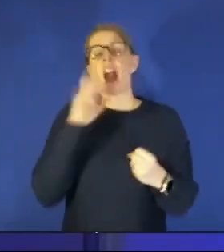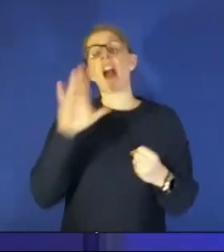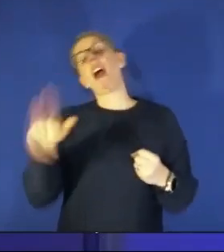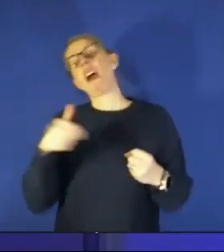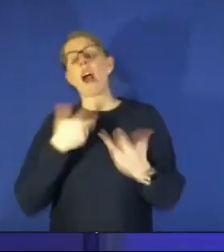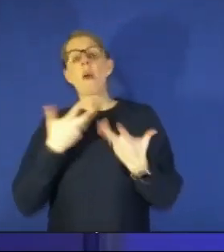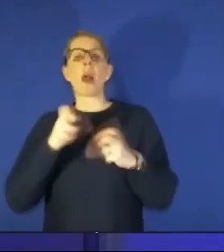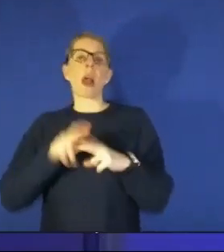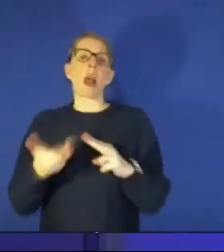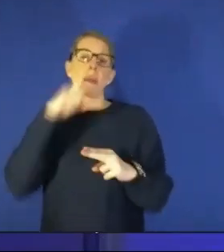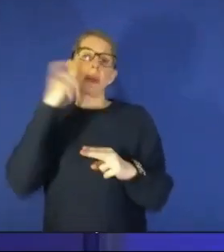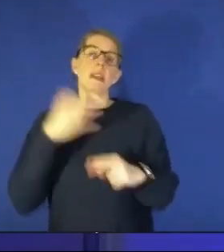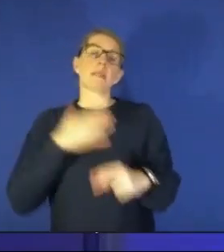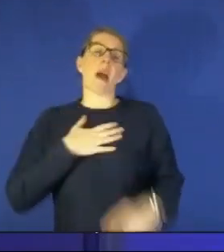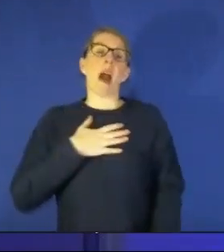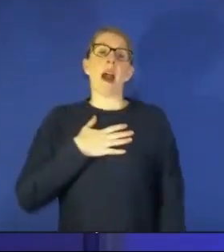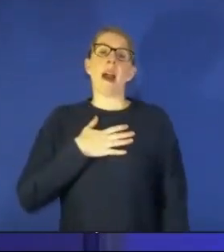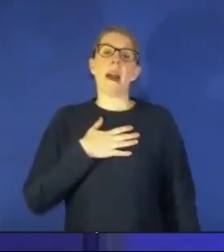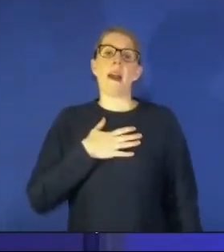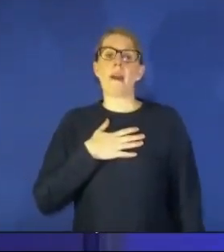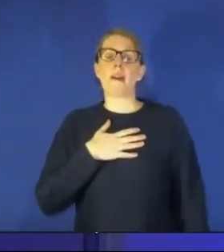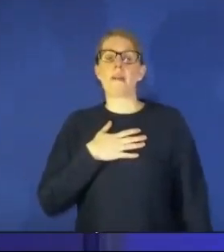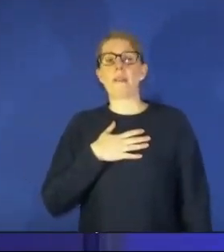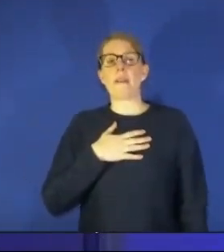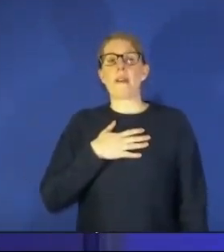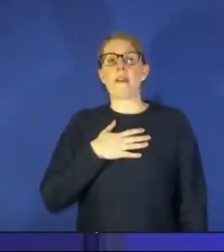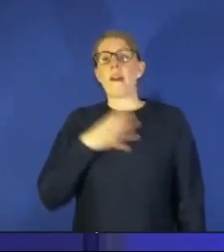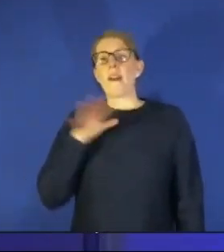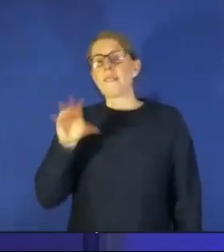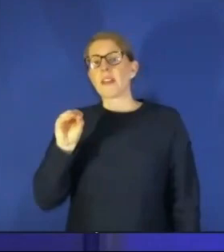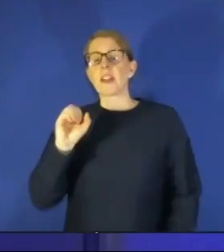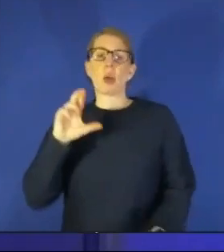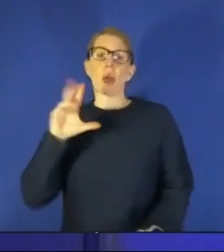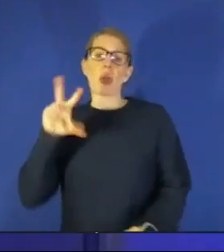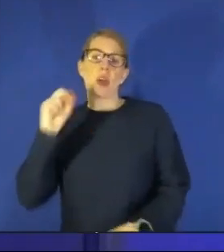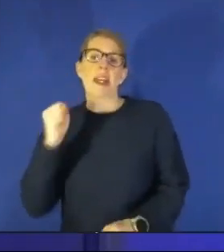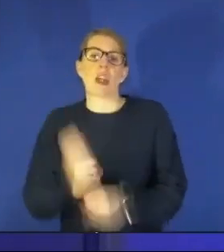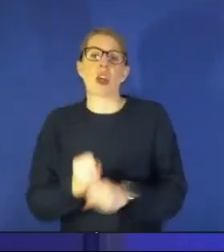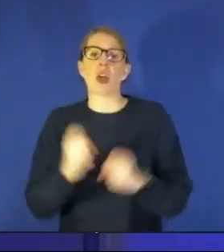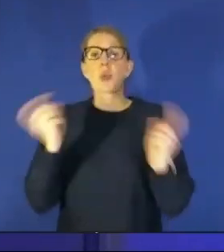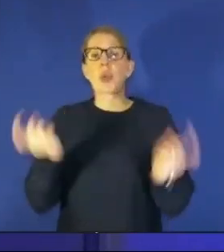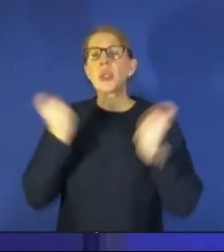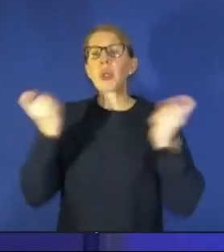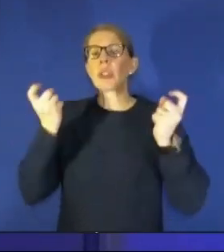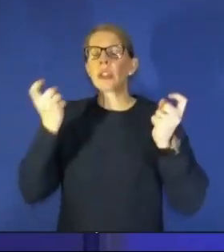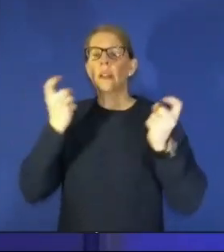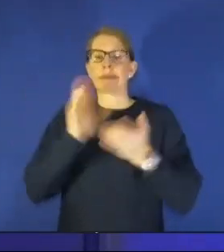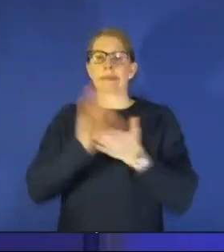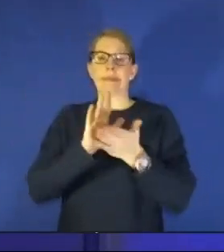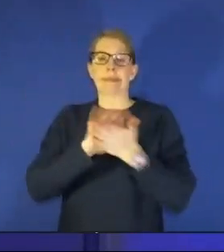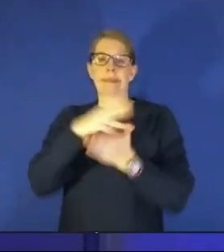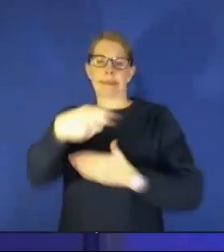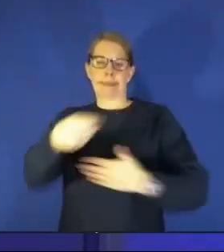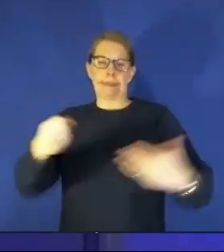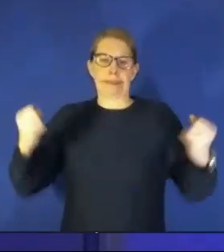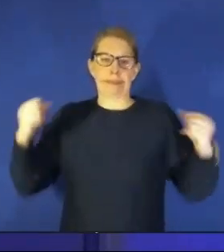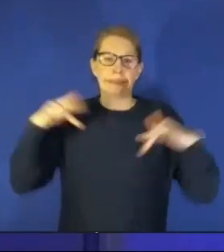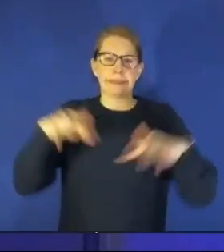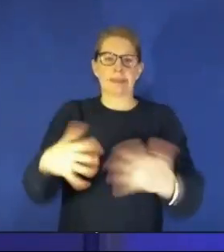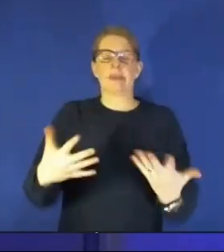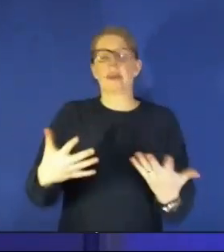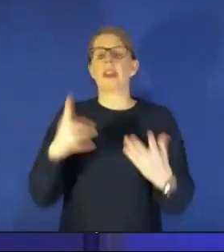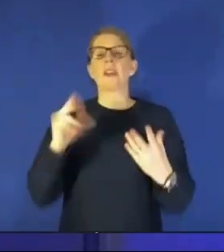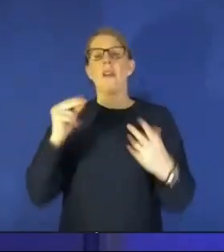it's my 50 or 30 or 40 year reunion or whatever. Just have a goal of some kind, a physical goal. Like I ran a lot